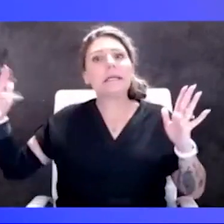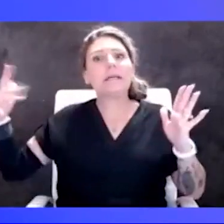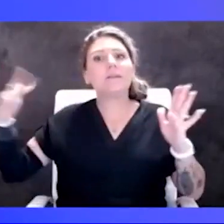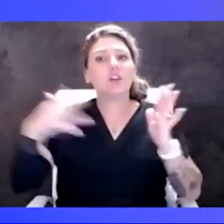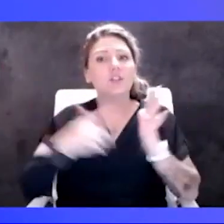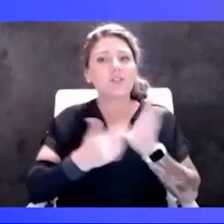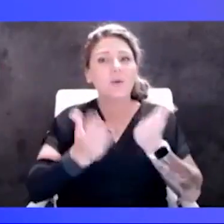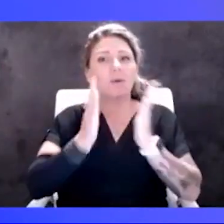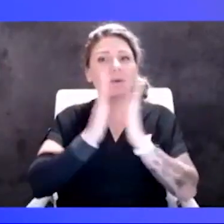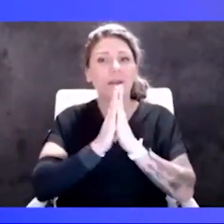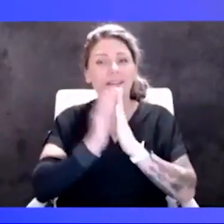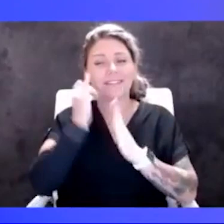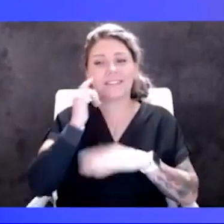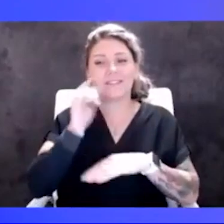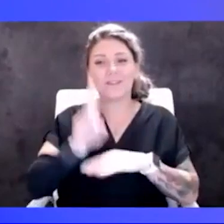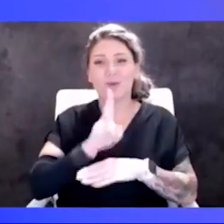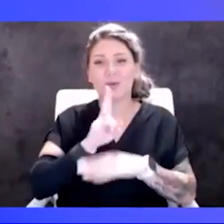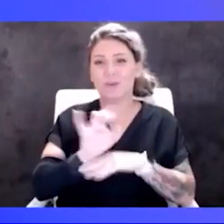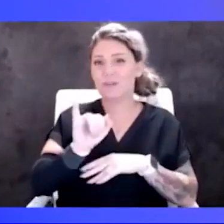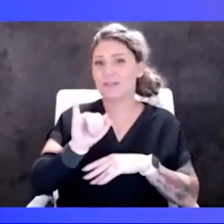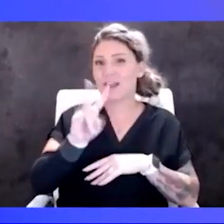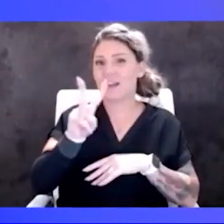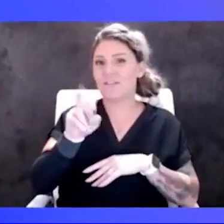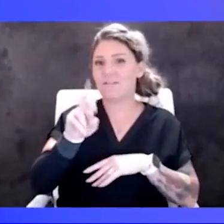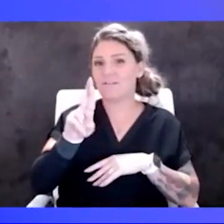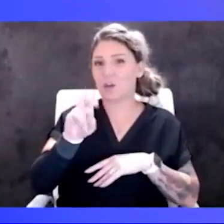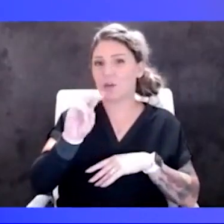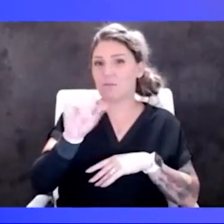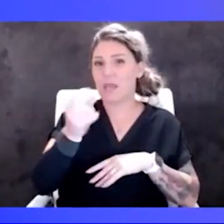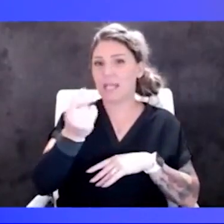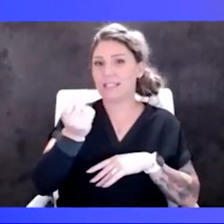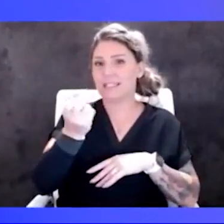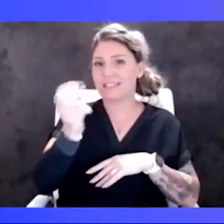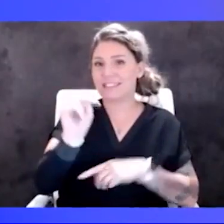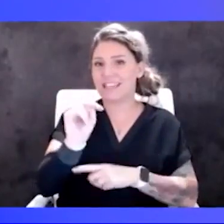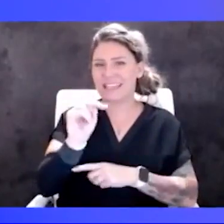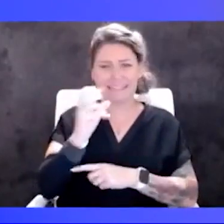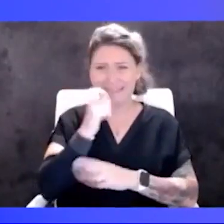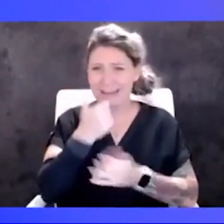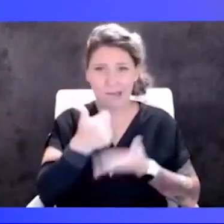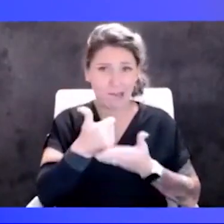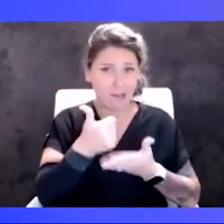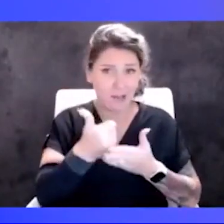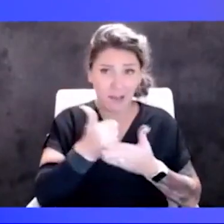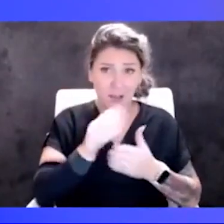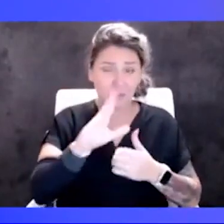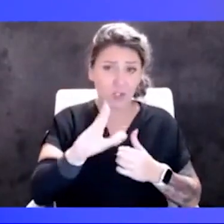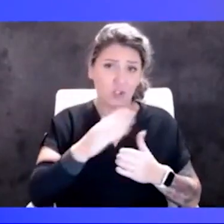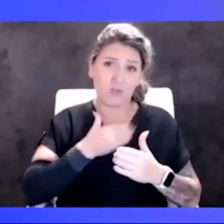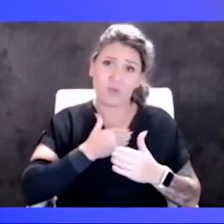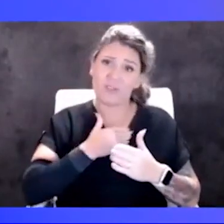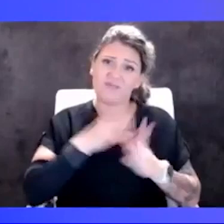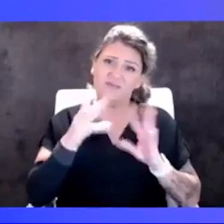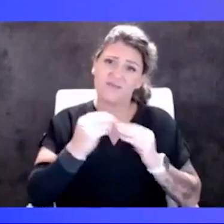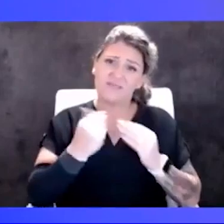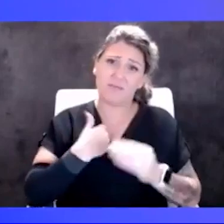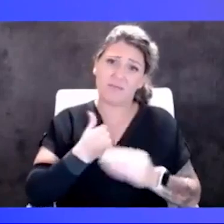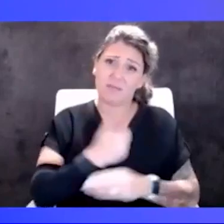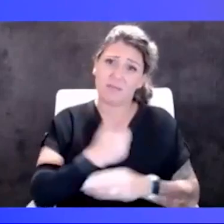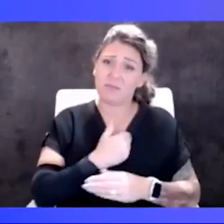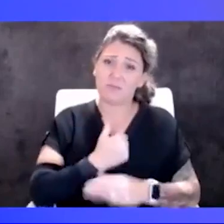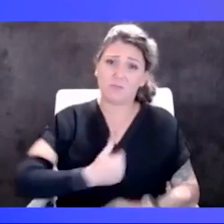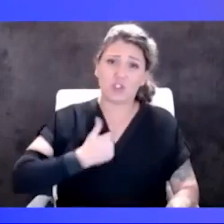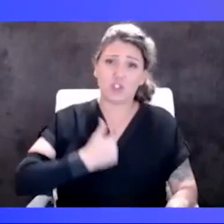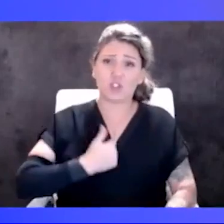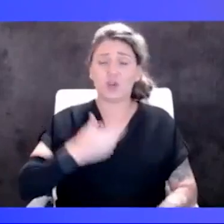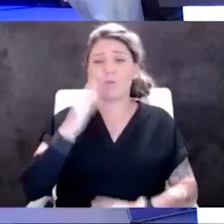using ivermectin, and we say, no, that is not going to help your loved one. We'll continue with the standard of